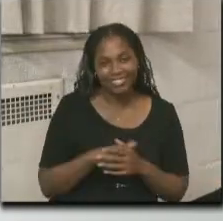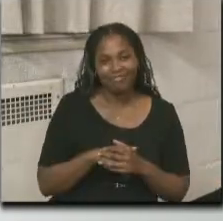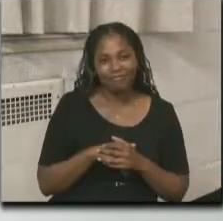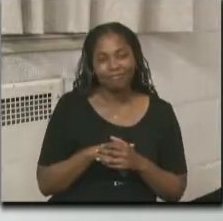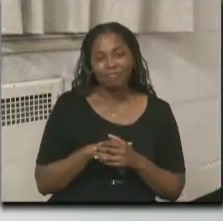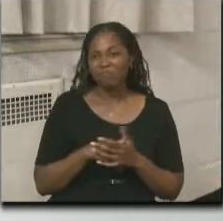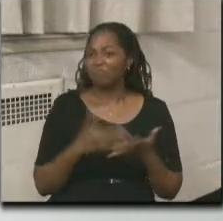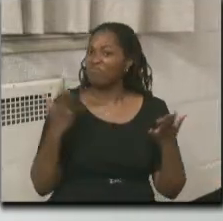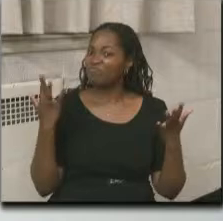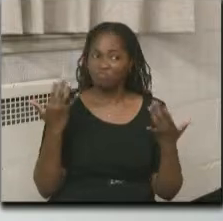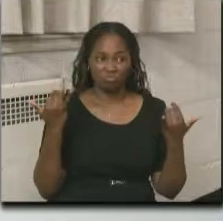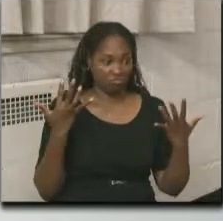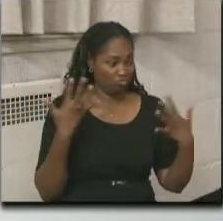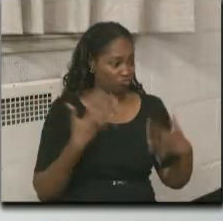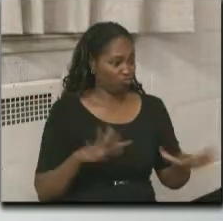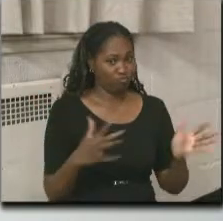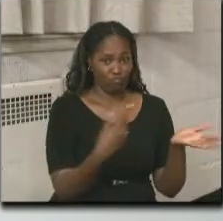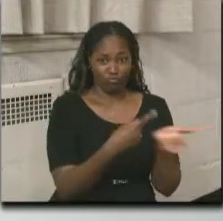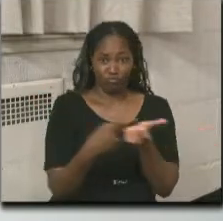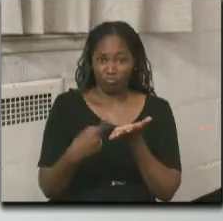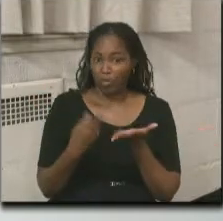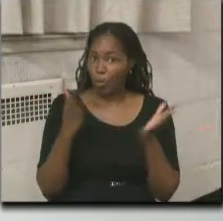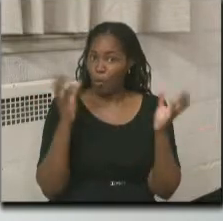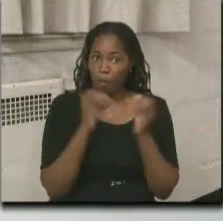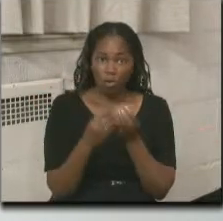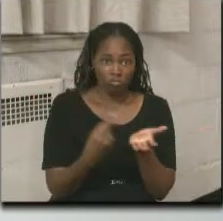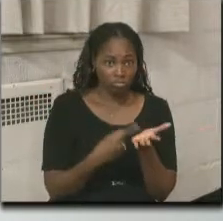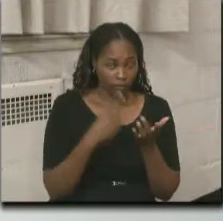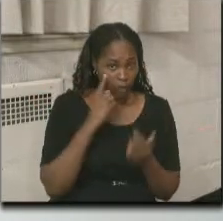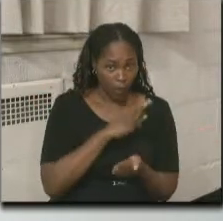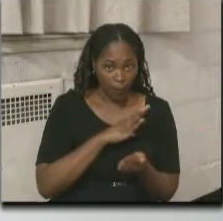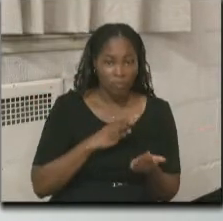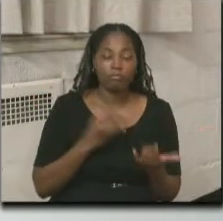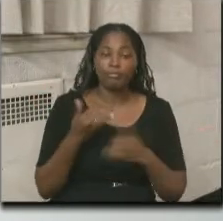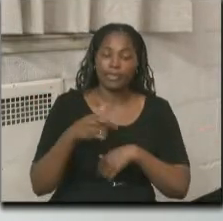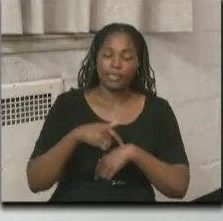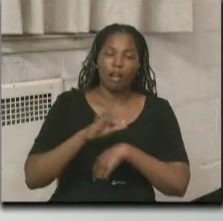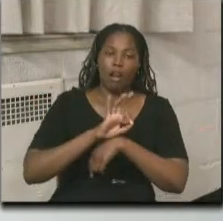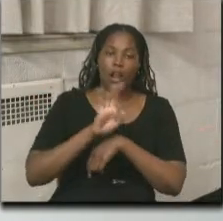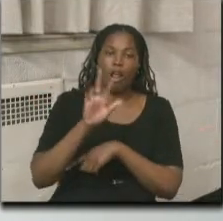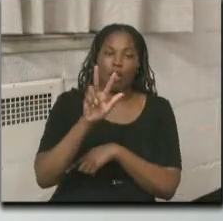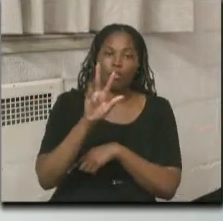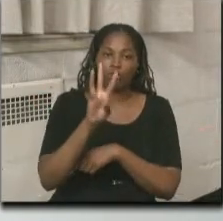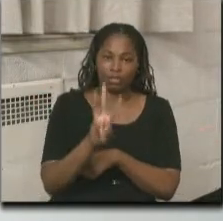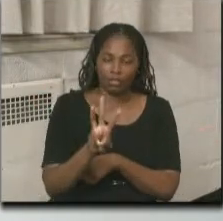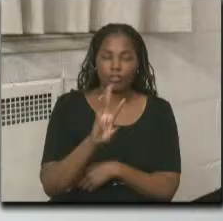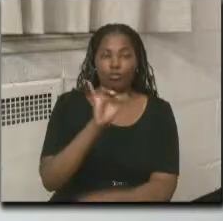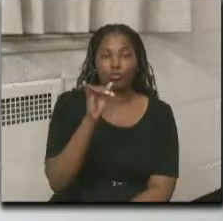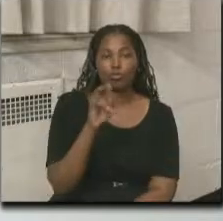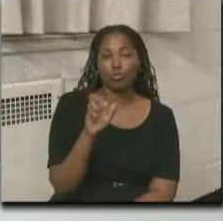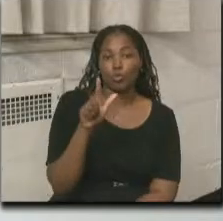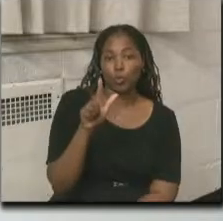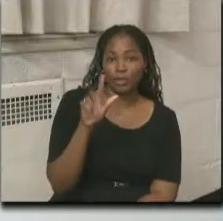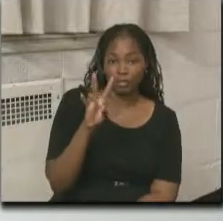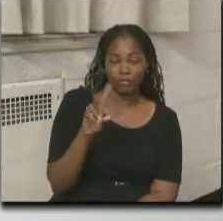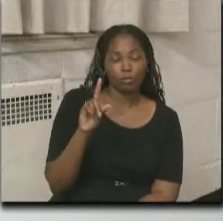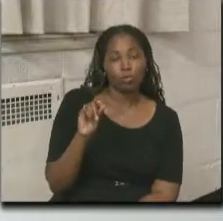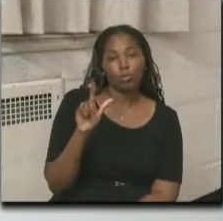There being no further business before the board at this time, 9:36, the June 27,